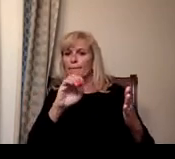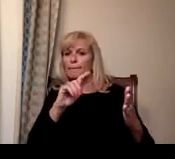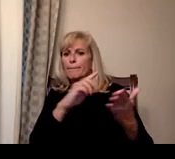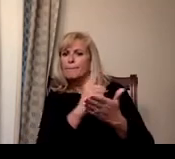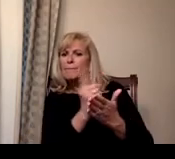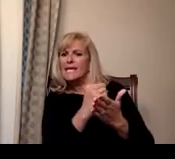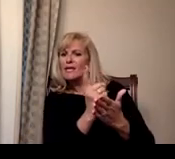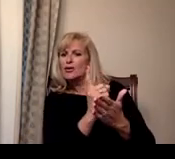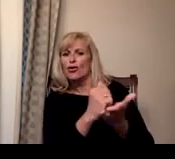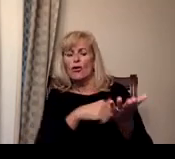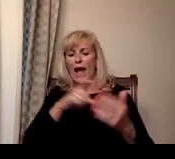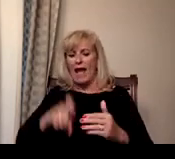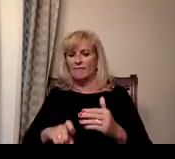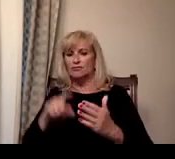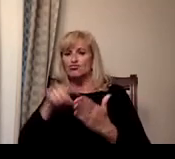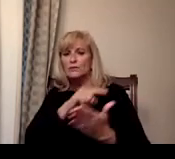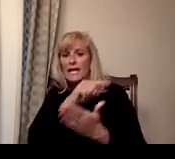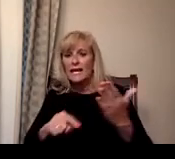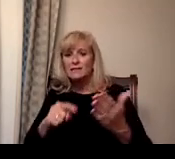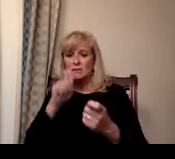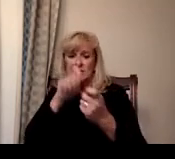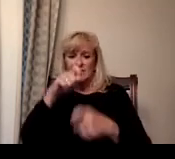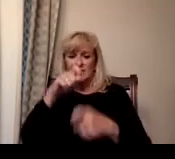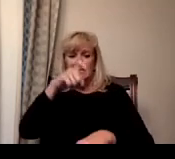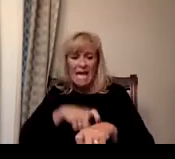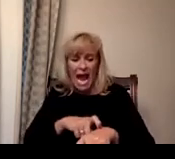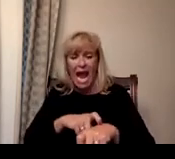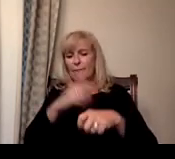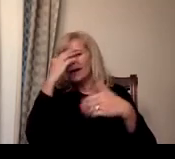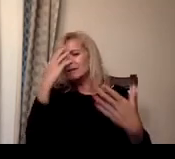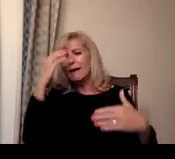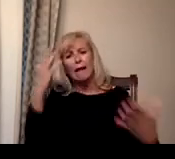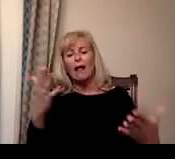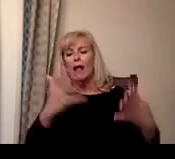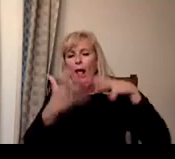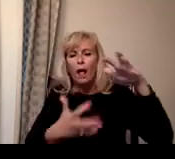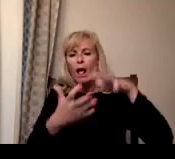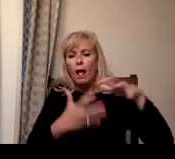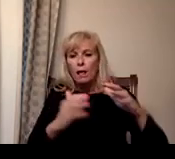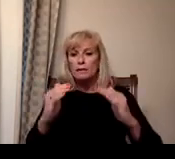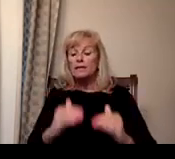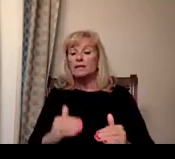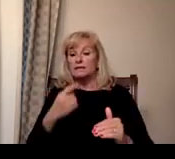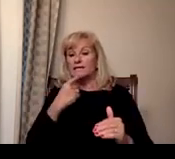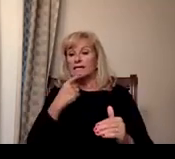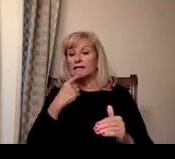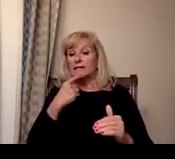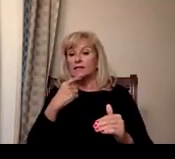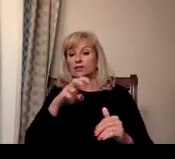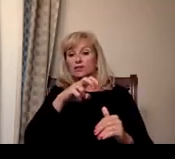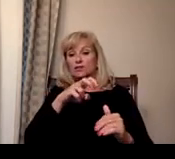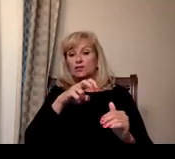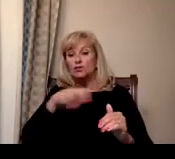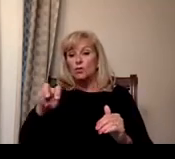cancel in time so you don't get on a different rate. Switching is a hassle. I just mentioned that.